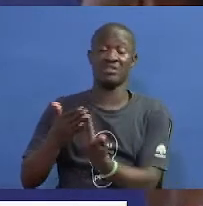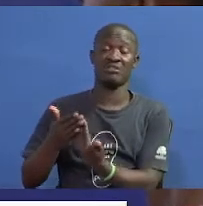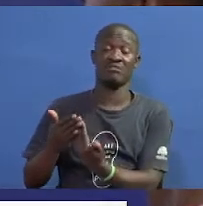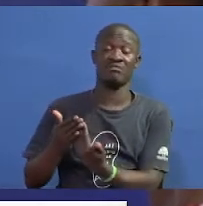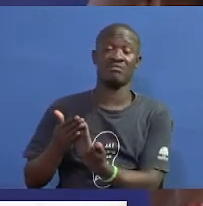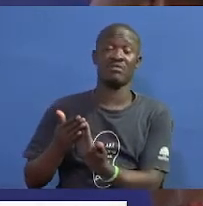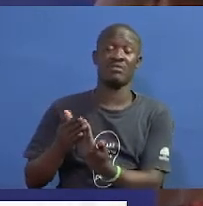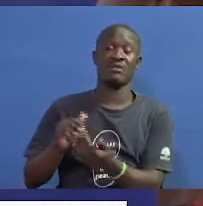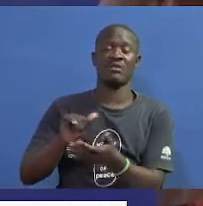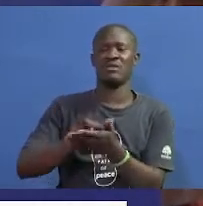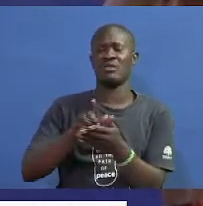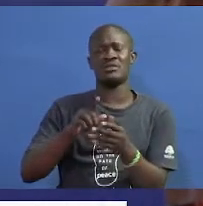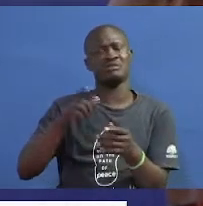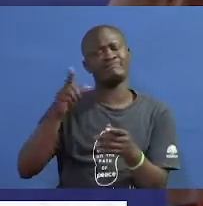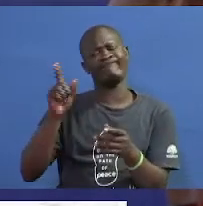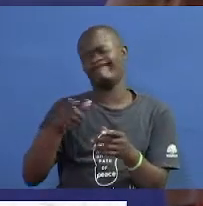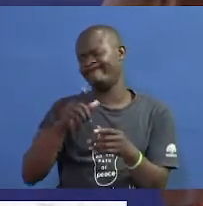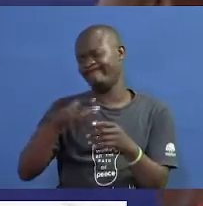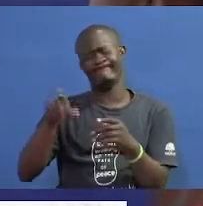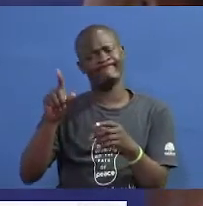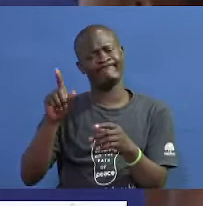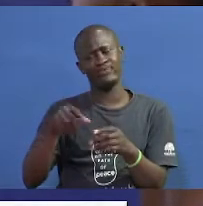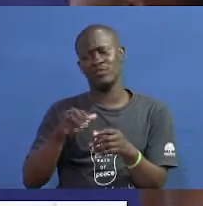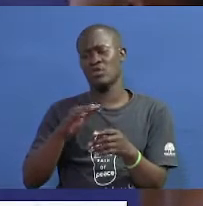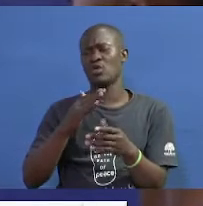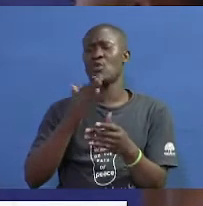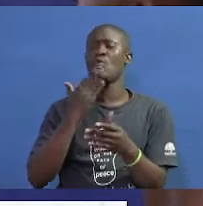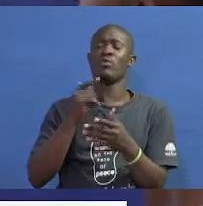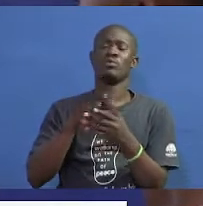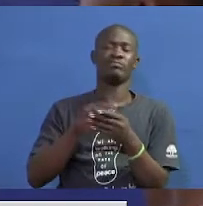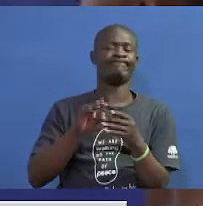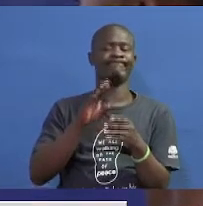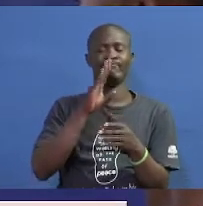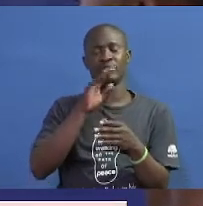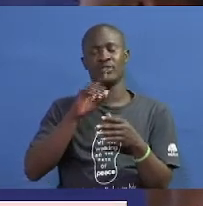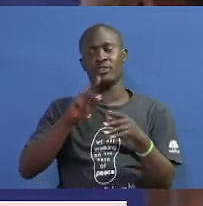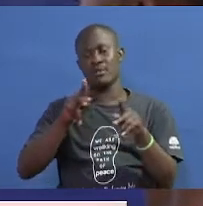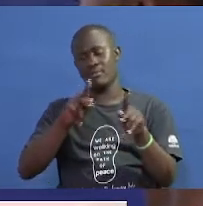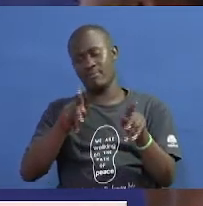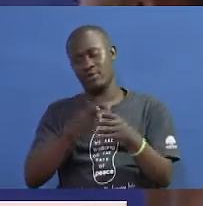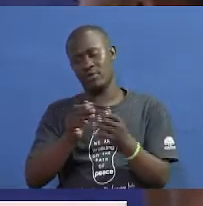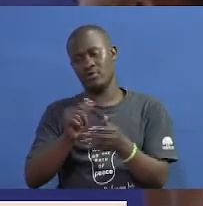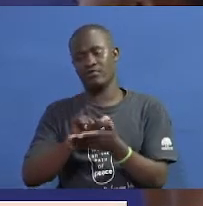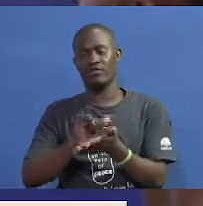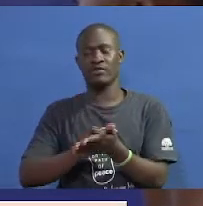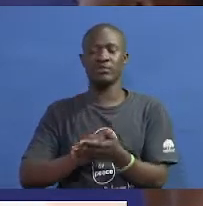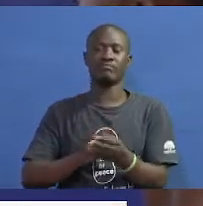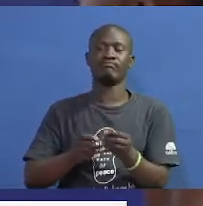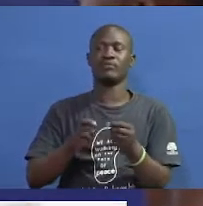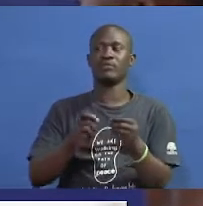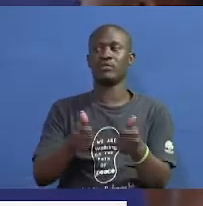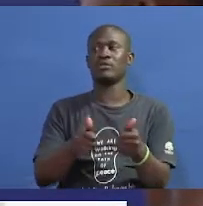That's just not right. And so we want to be a part of the solution, and we'd like to